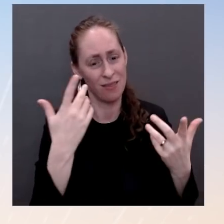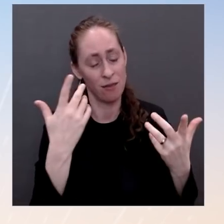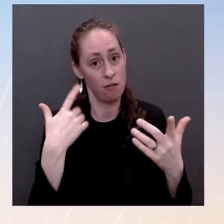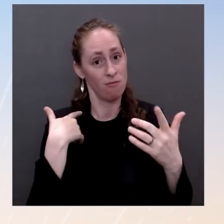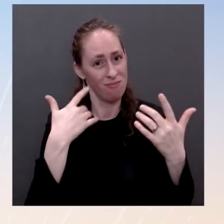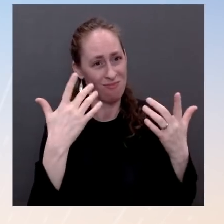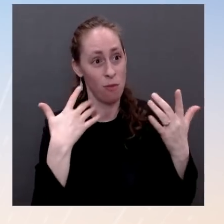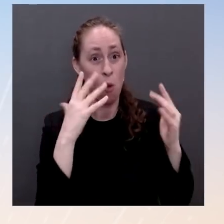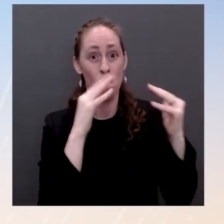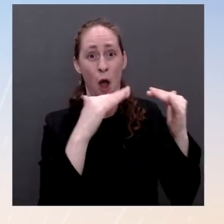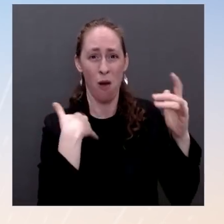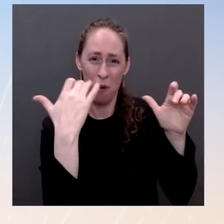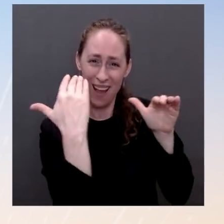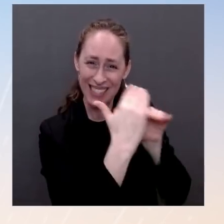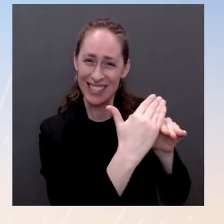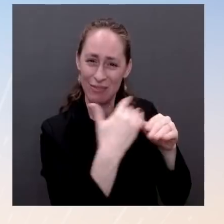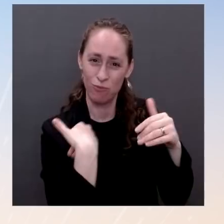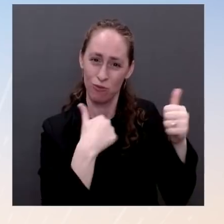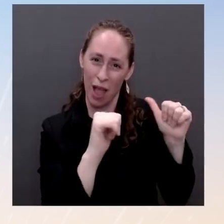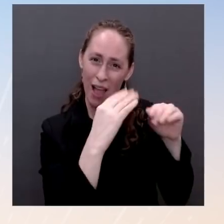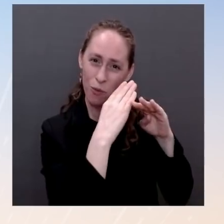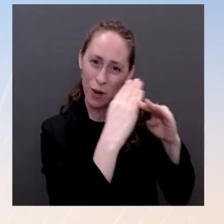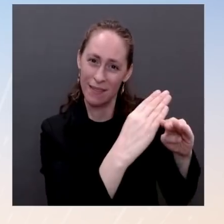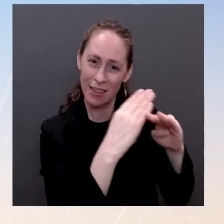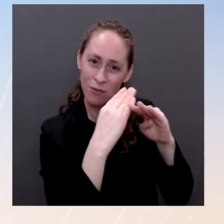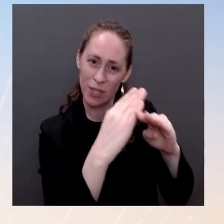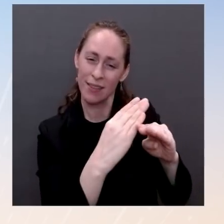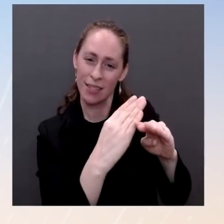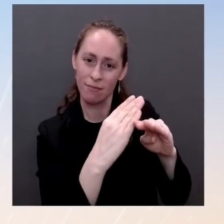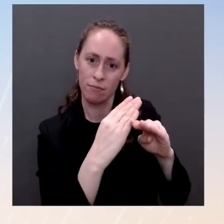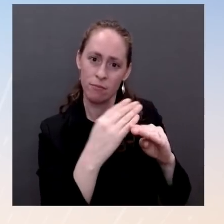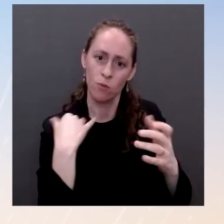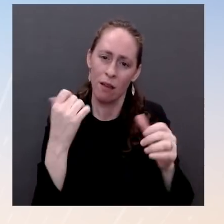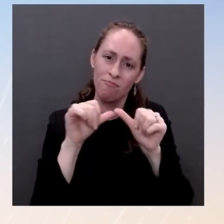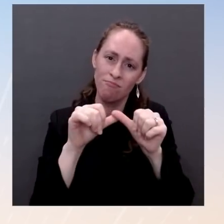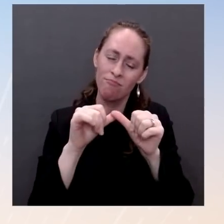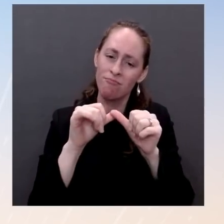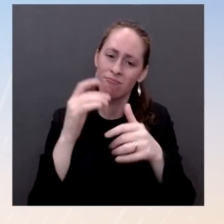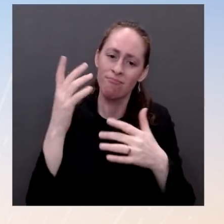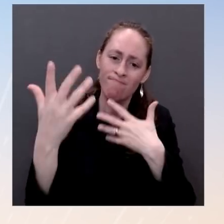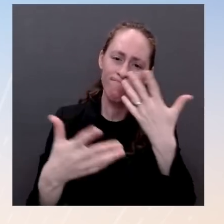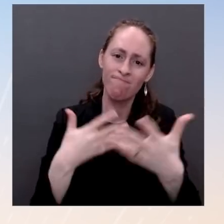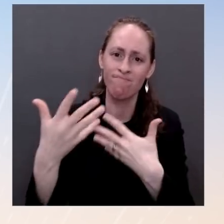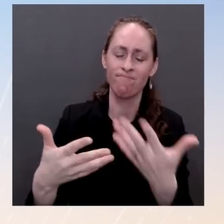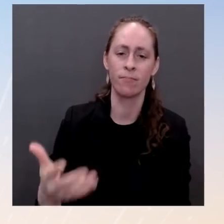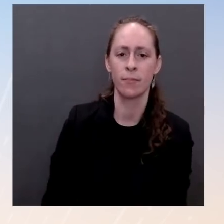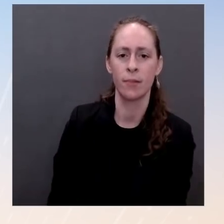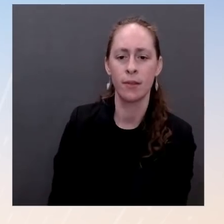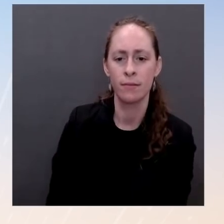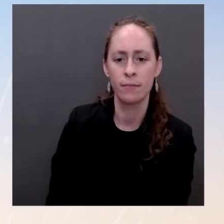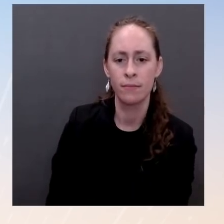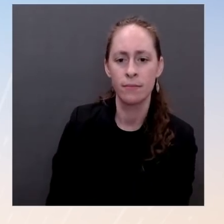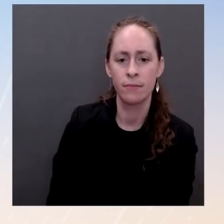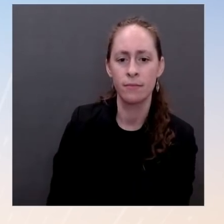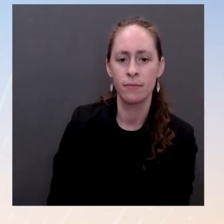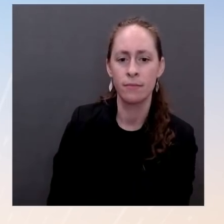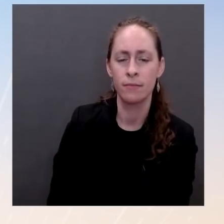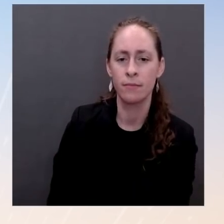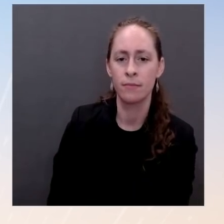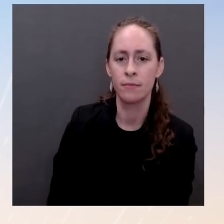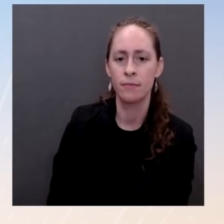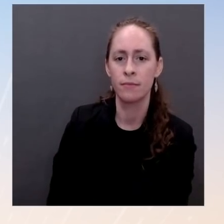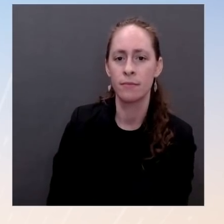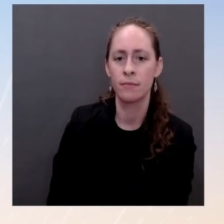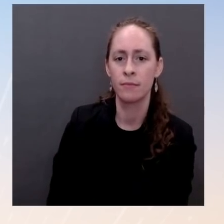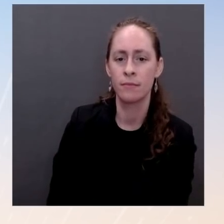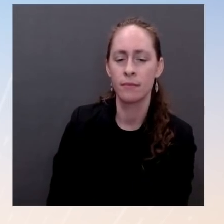global community. And how do you respond to Afghans who are critical of the executive order that proposes to split the